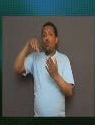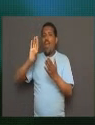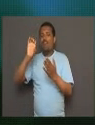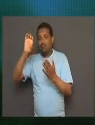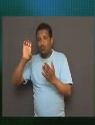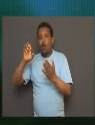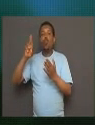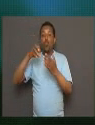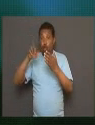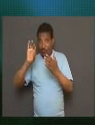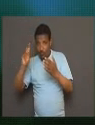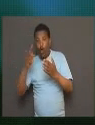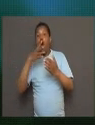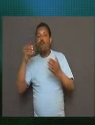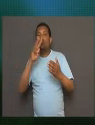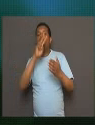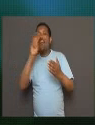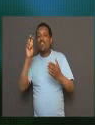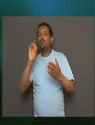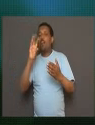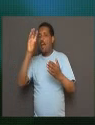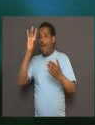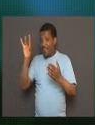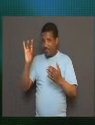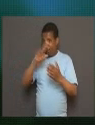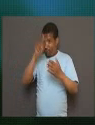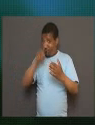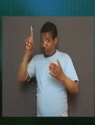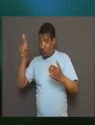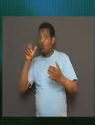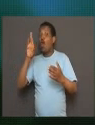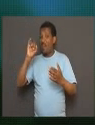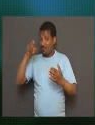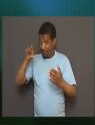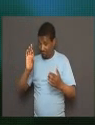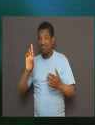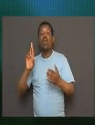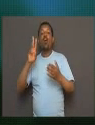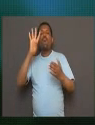of 208. The square root is